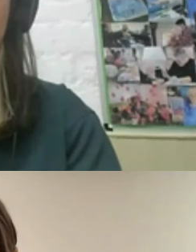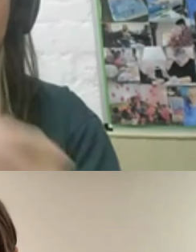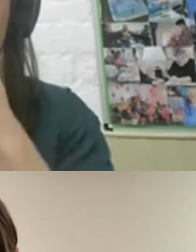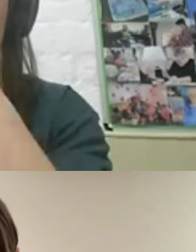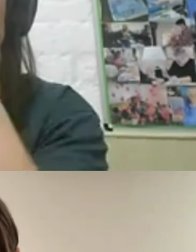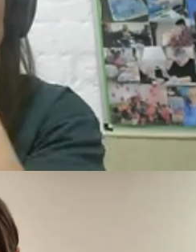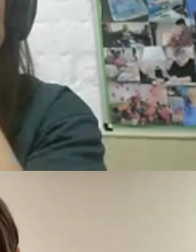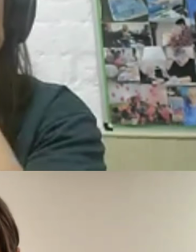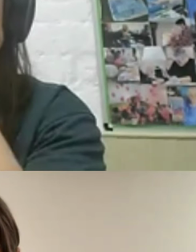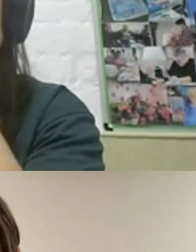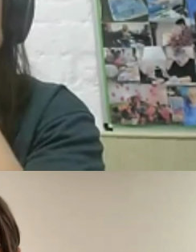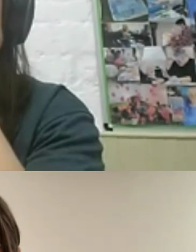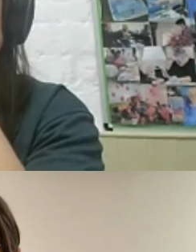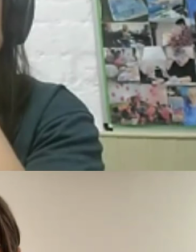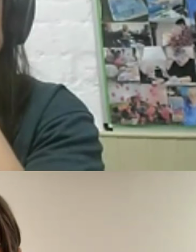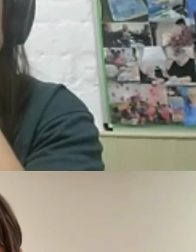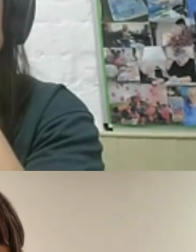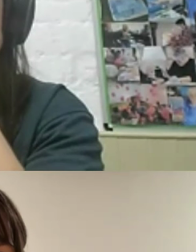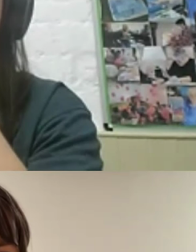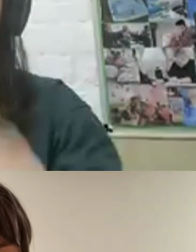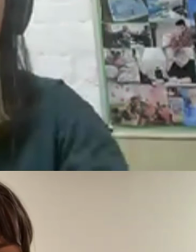I started filling it in, but it's gone now.